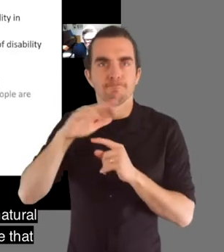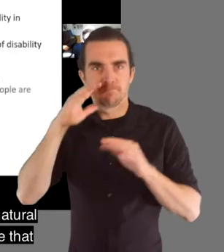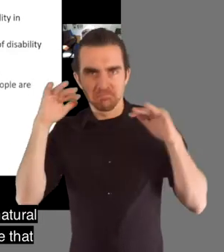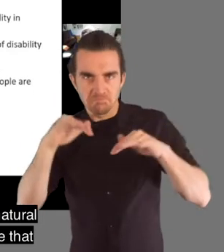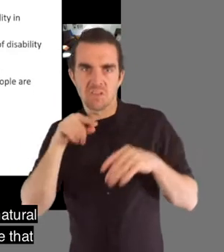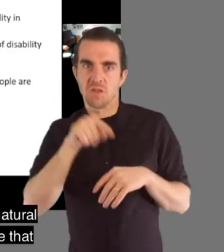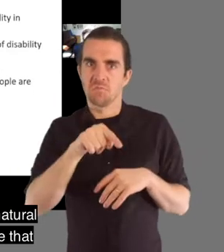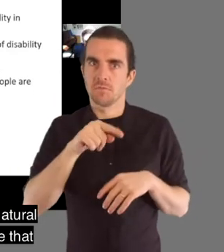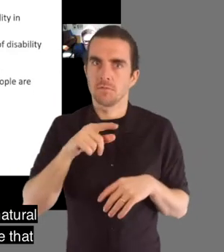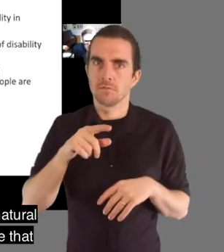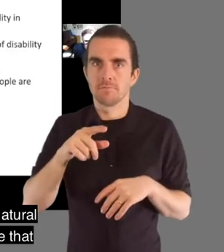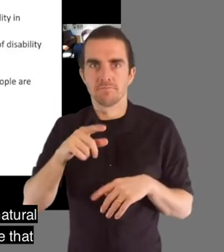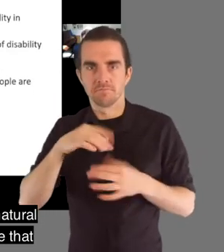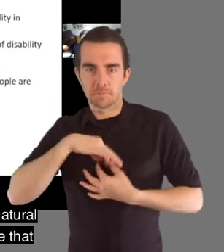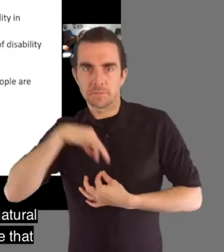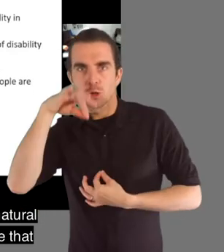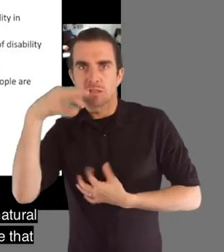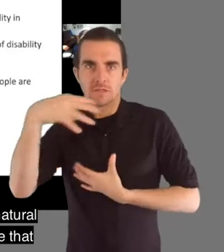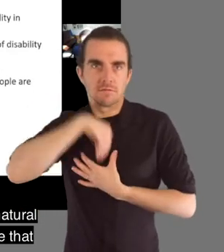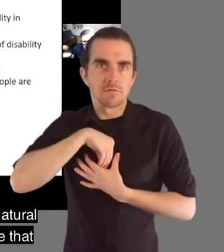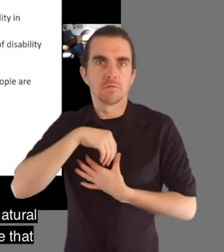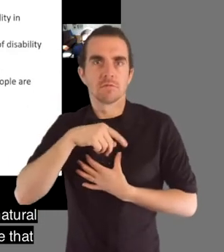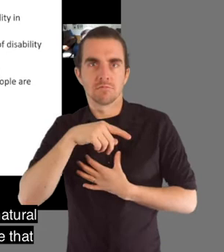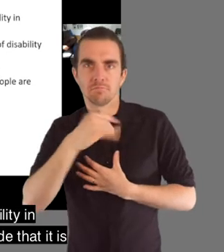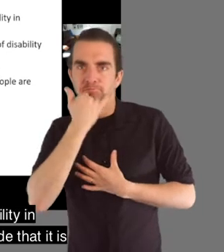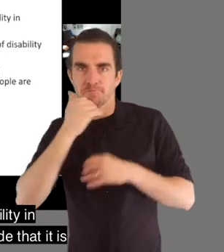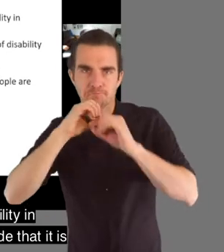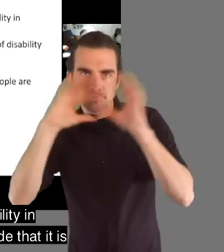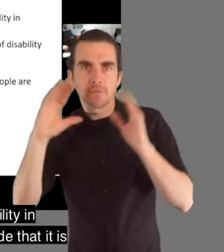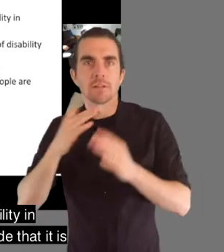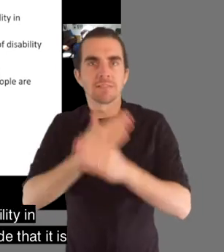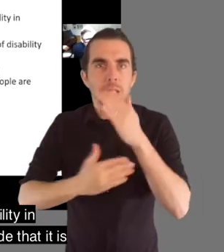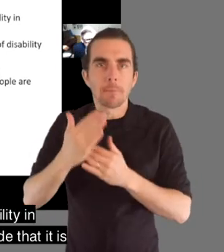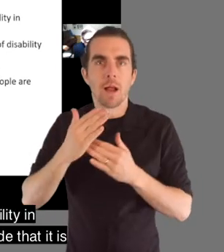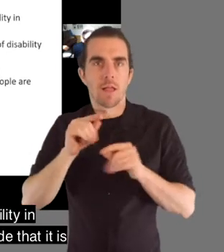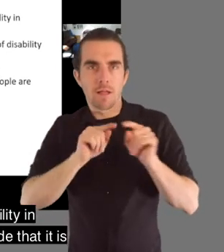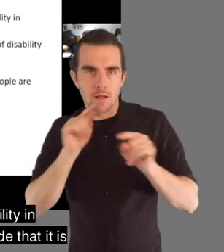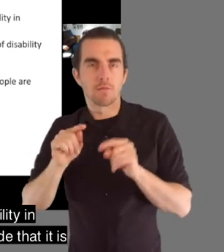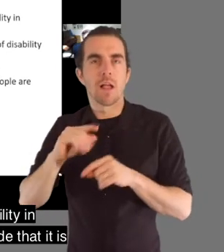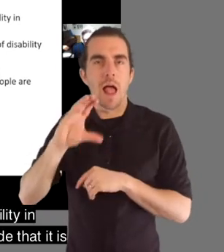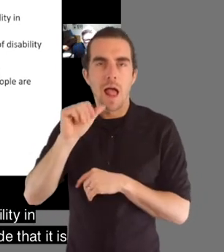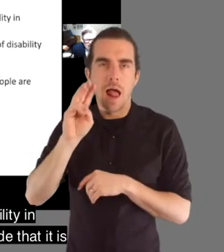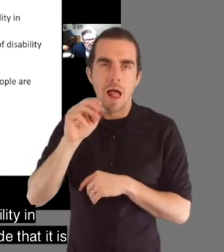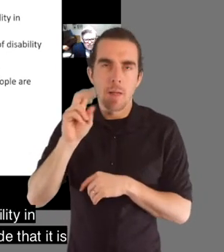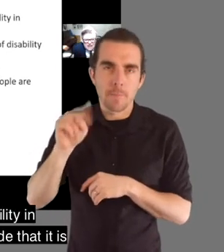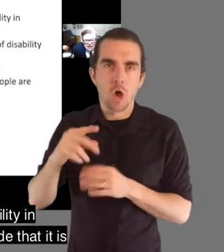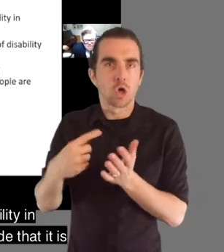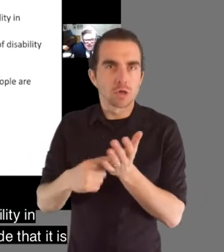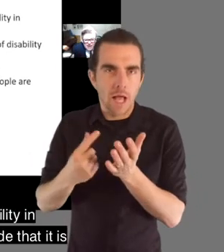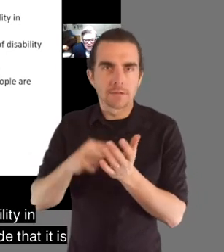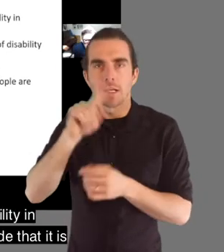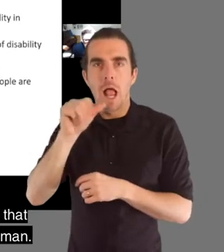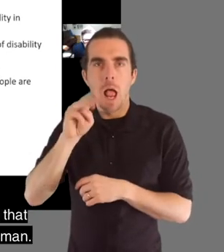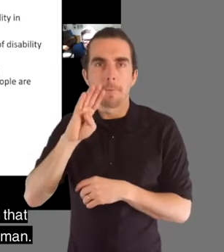Supernatural demons, spirits, research indicates that beliefs about the causes of disability in Cameroon, Uganda, and